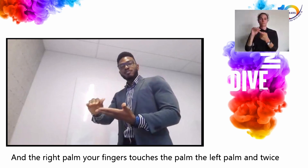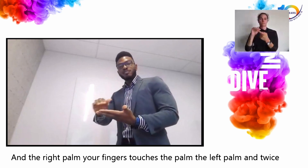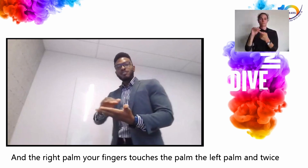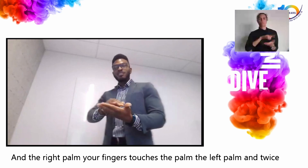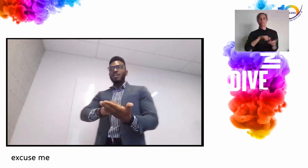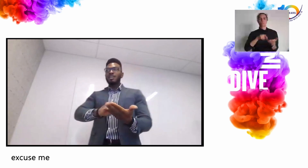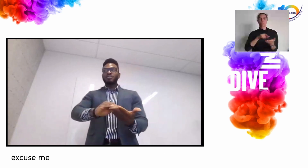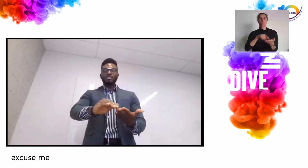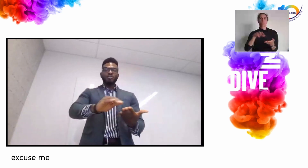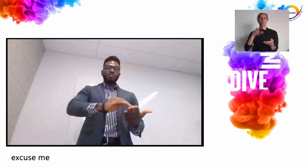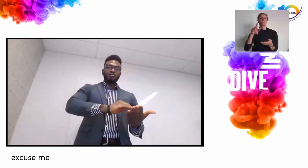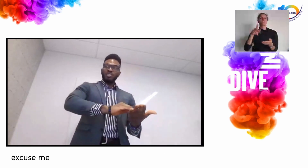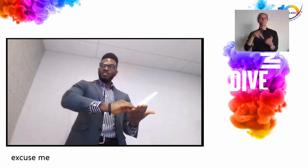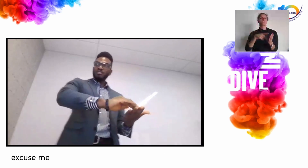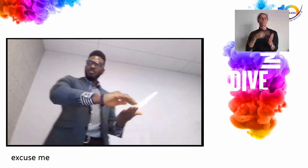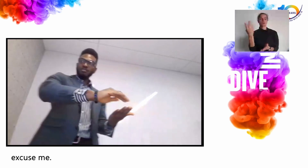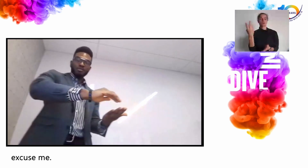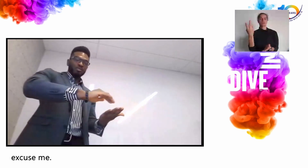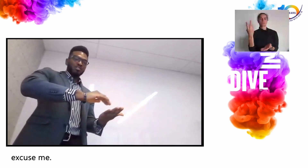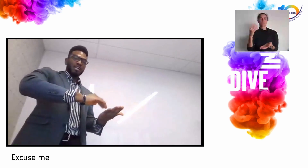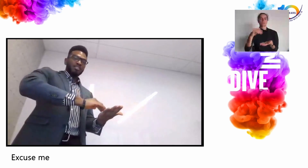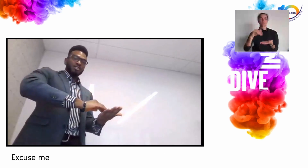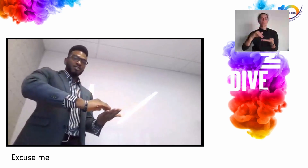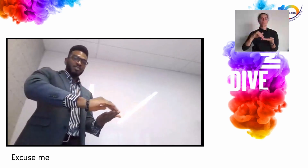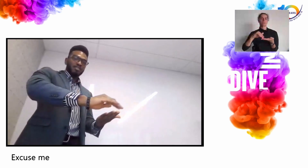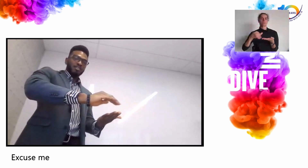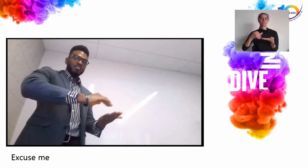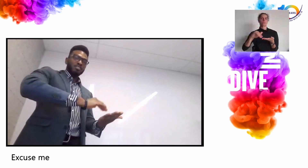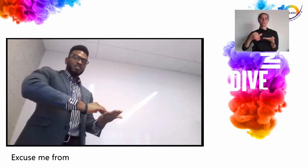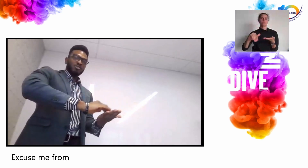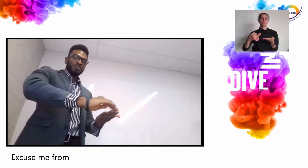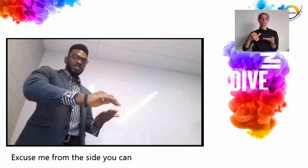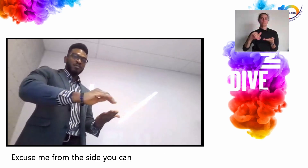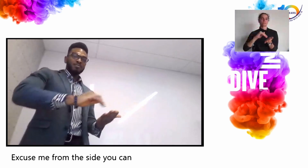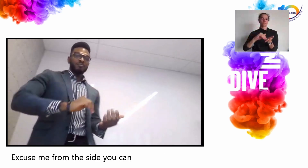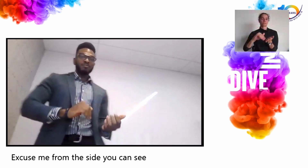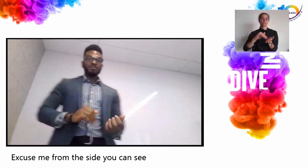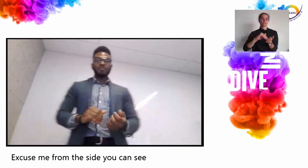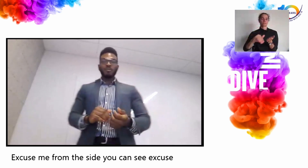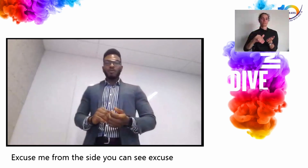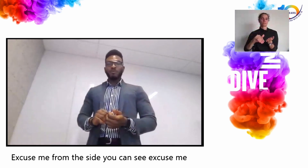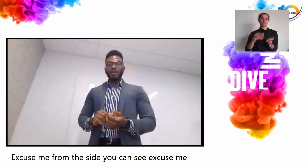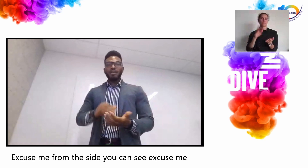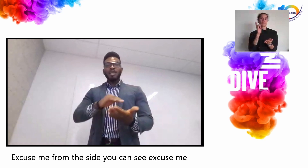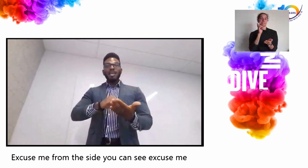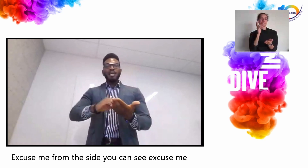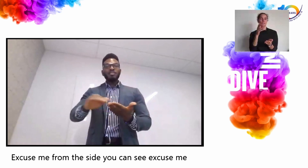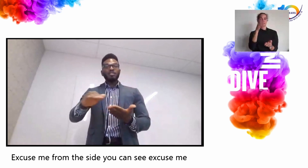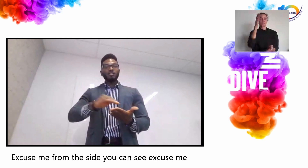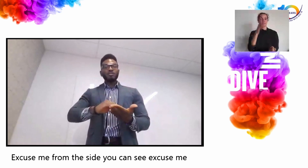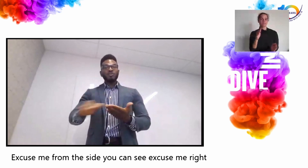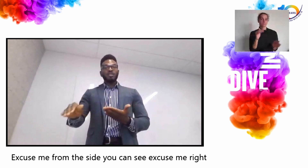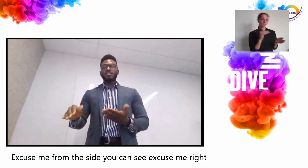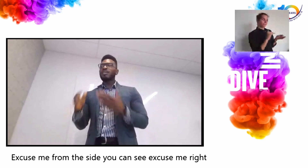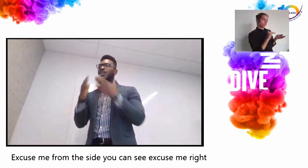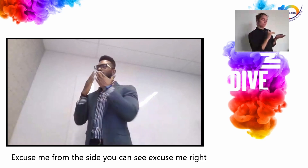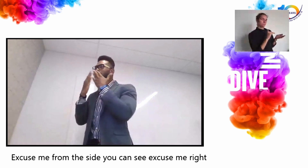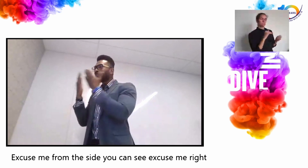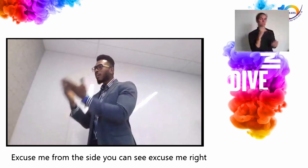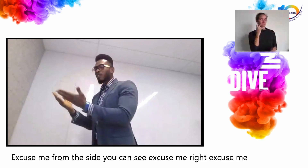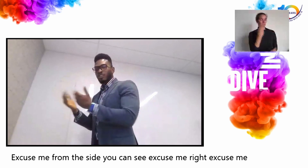me. Excuse me. From this side, you can see, excuse me, right? Excuse